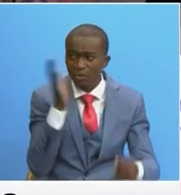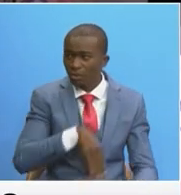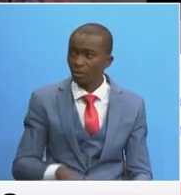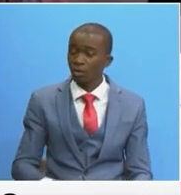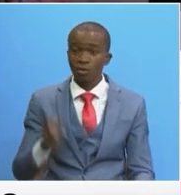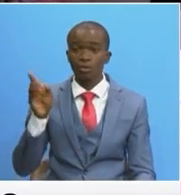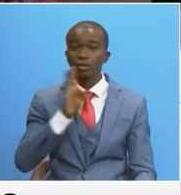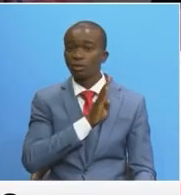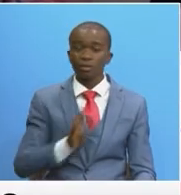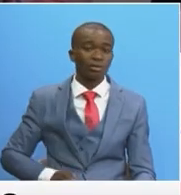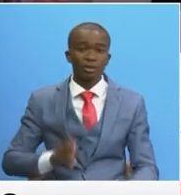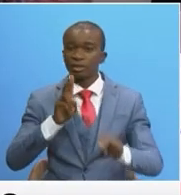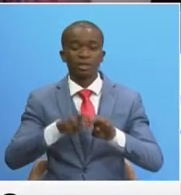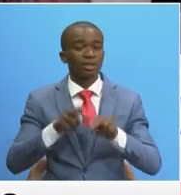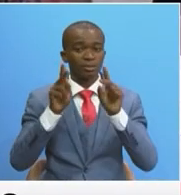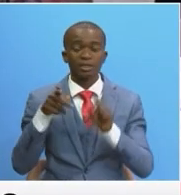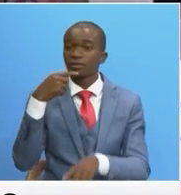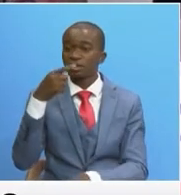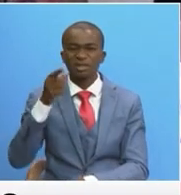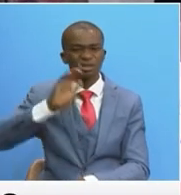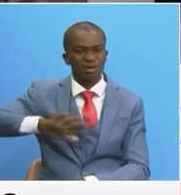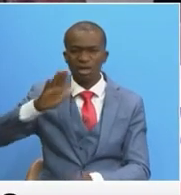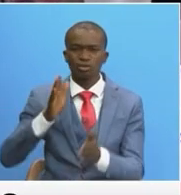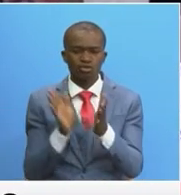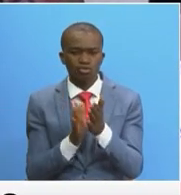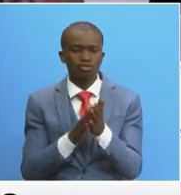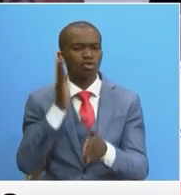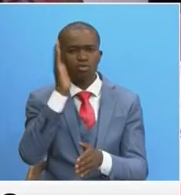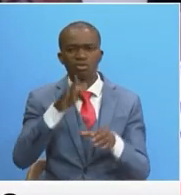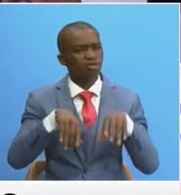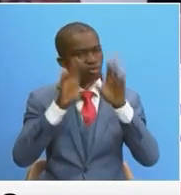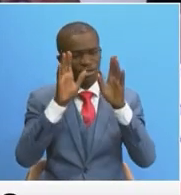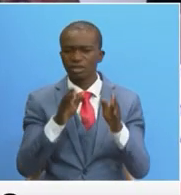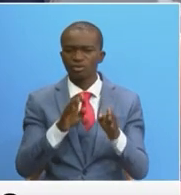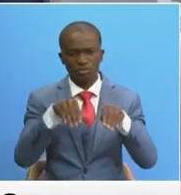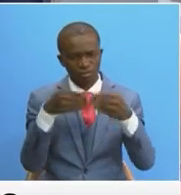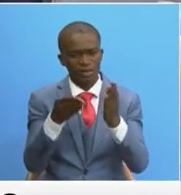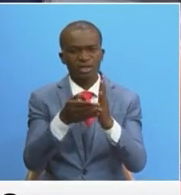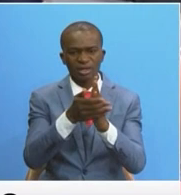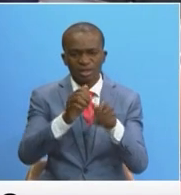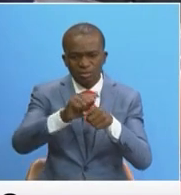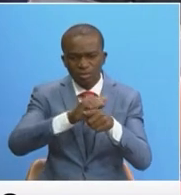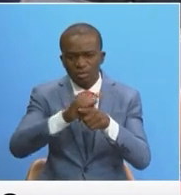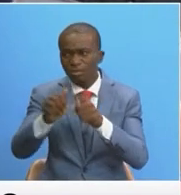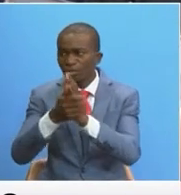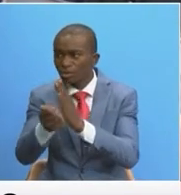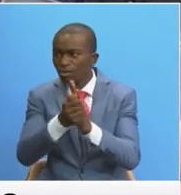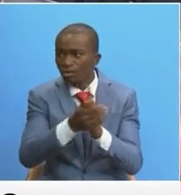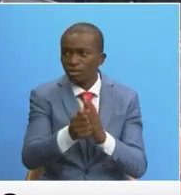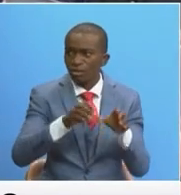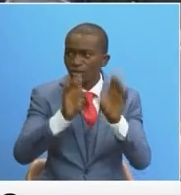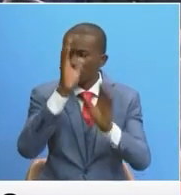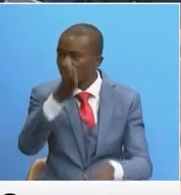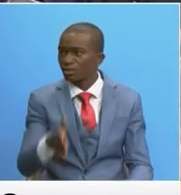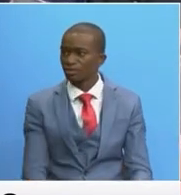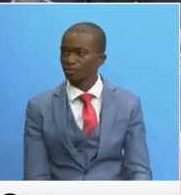chairperson has pledged the school's continued commitment to providing training to the public. Therefore, I want to assure the